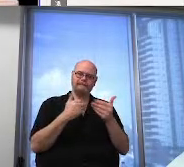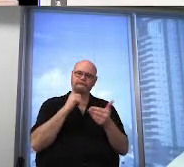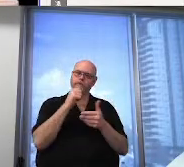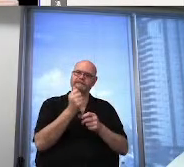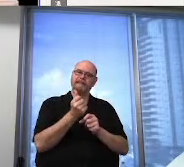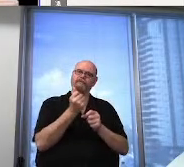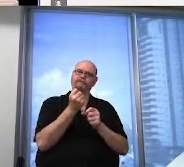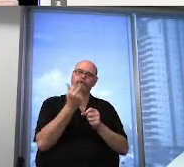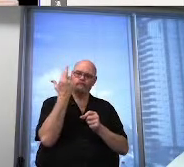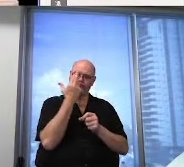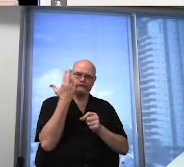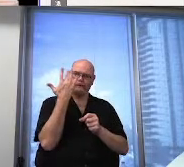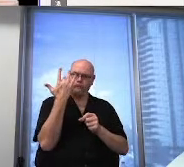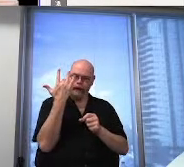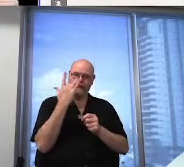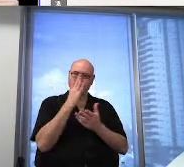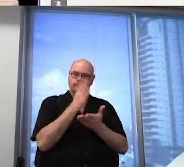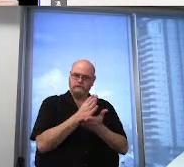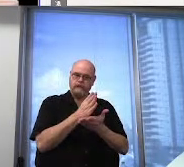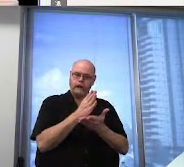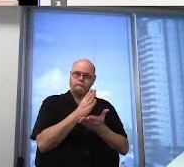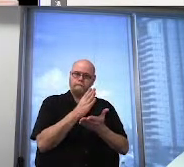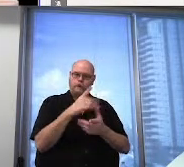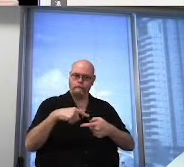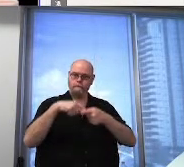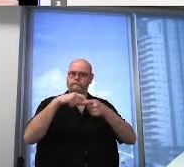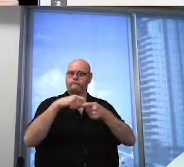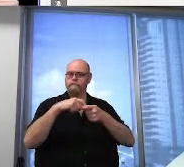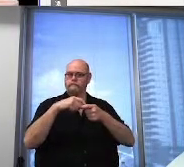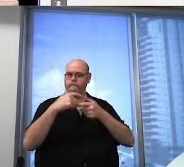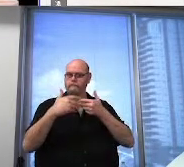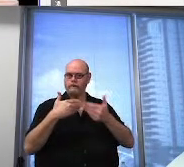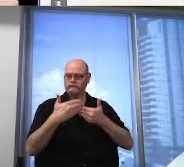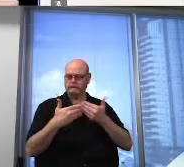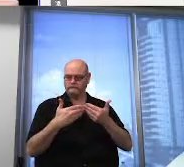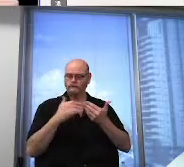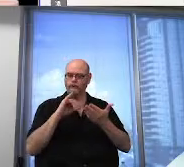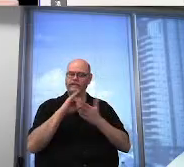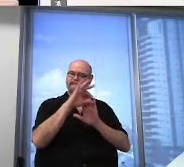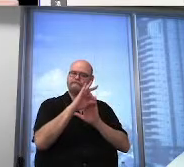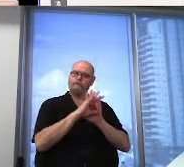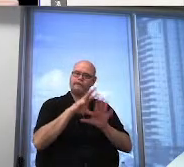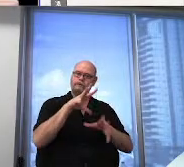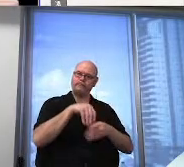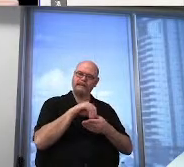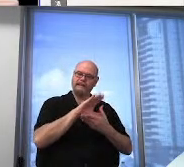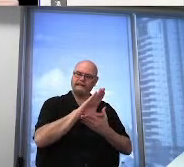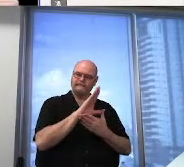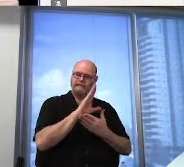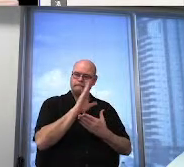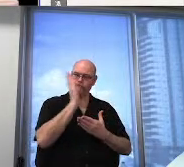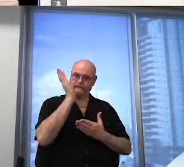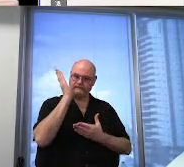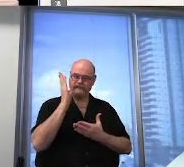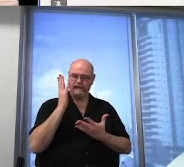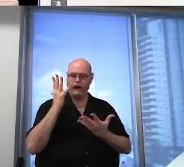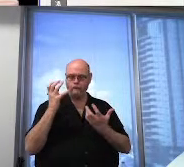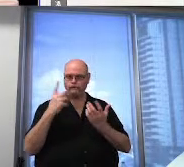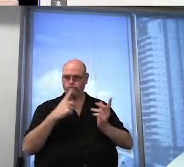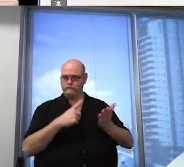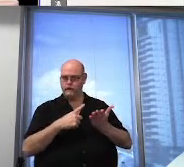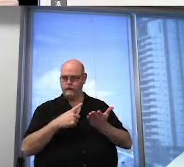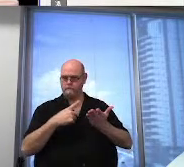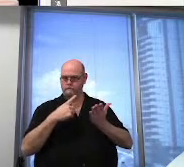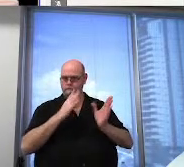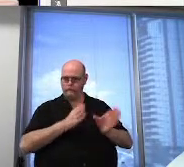process was not a cause of stop and go. That's a formula that he has in his presentation, and I would like you to be prepared